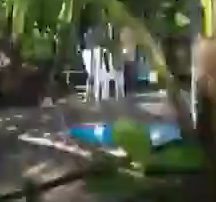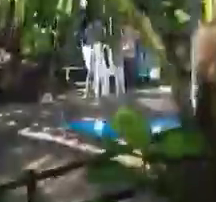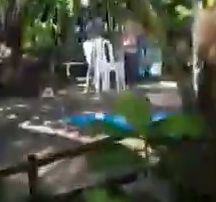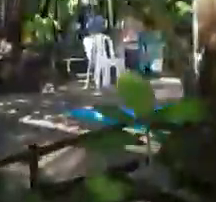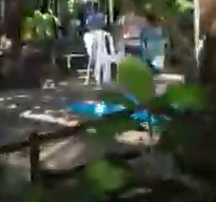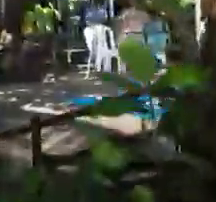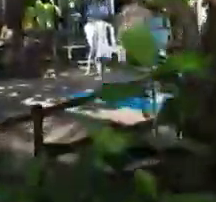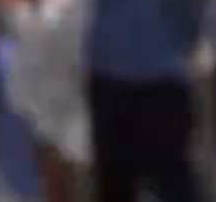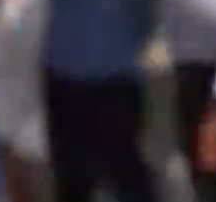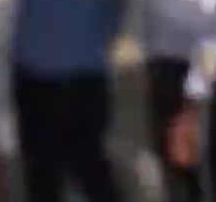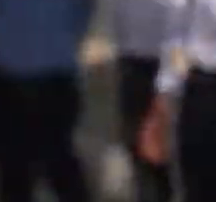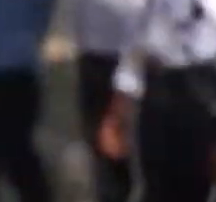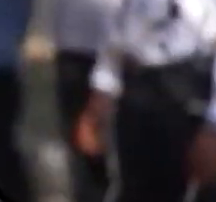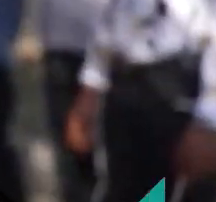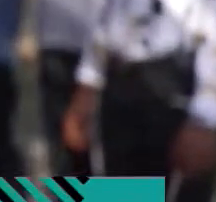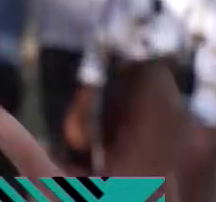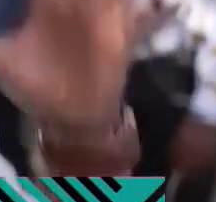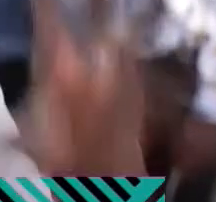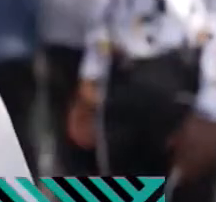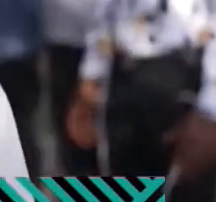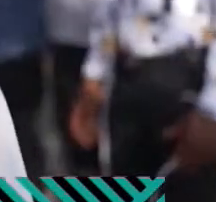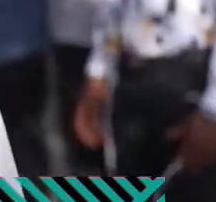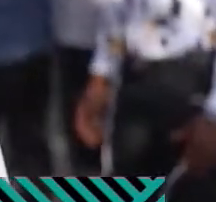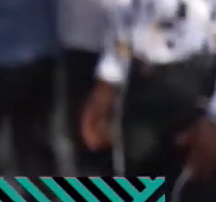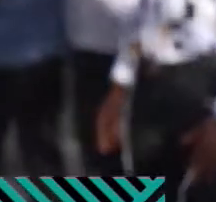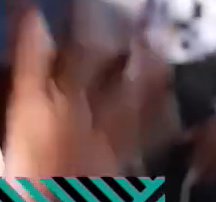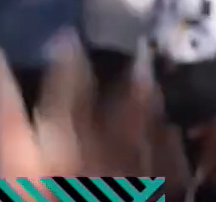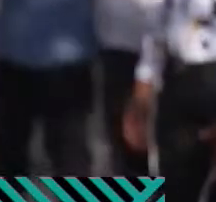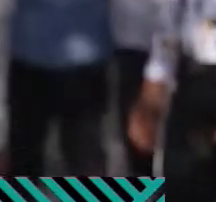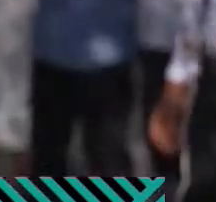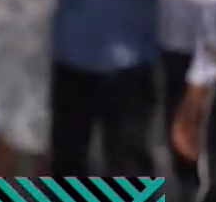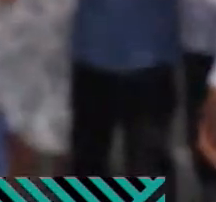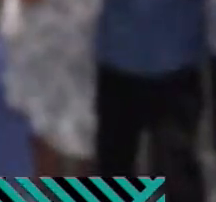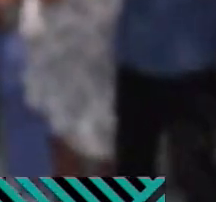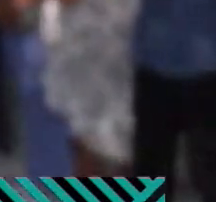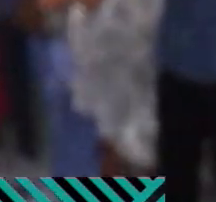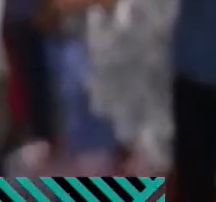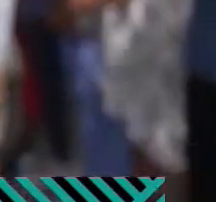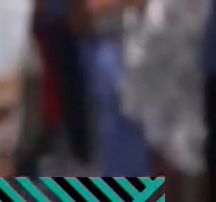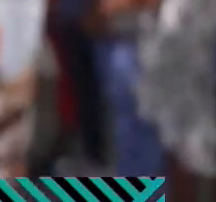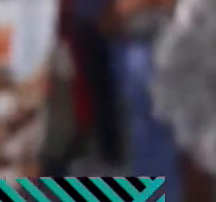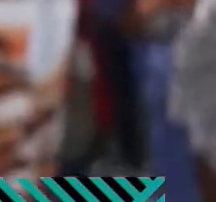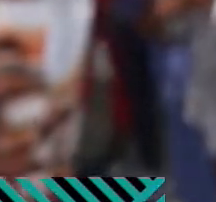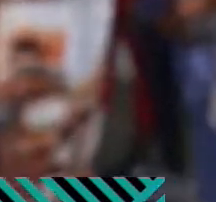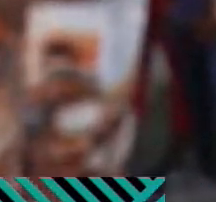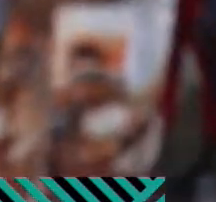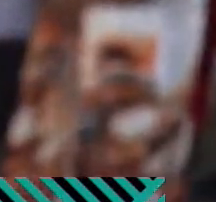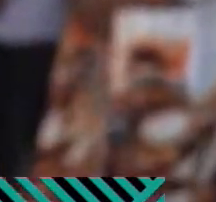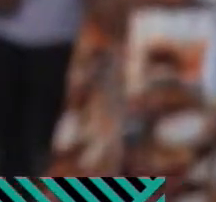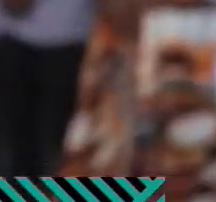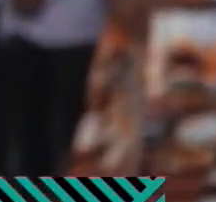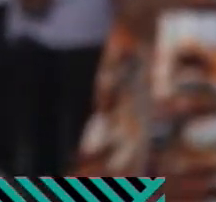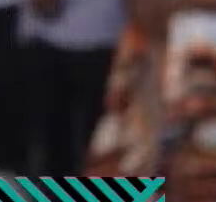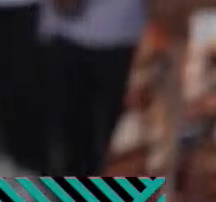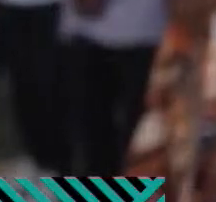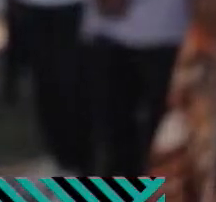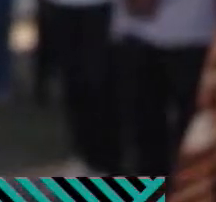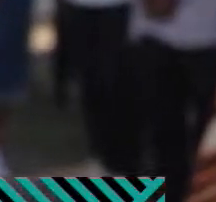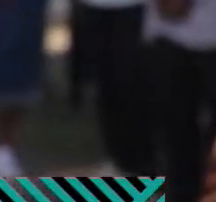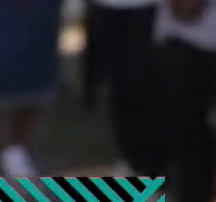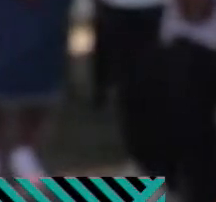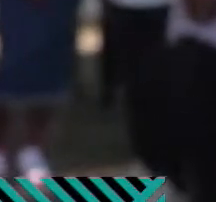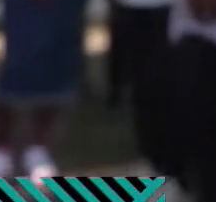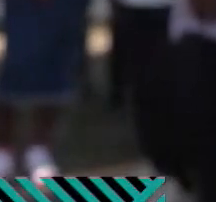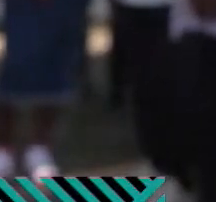Hello and welcome back to the 77% Street Debate. This week we are in Liberia's capital of Monrovia. Now you might be familiar with the